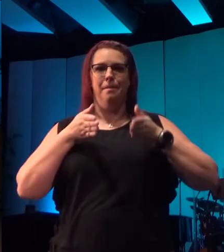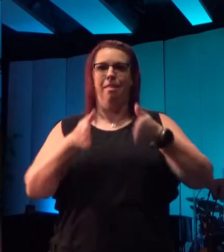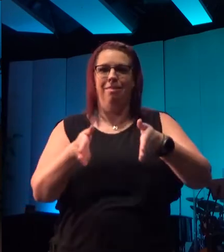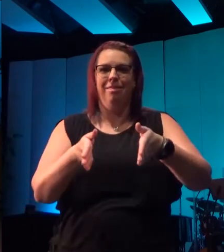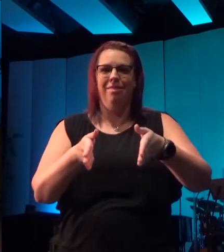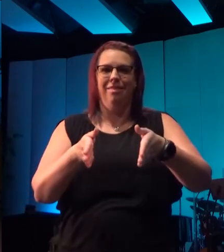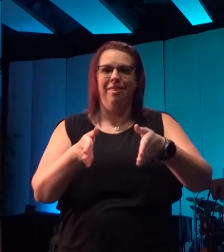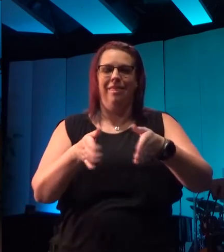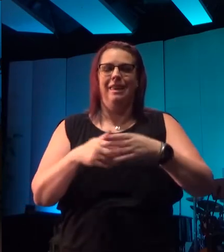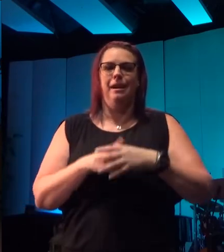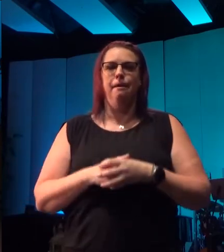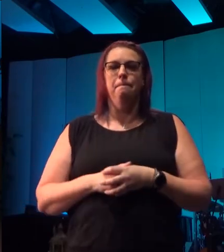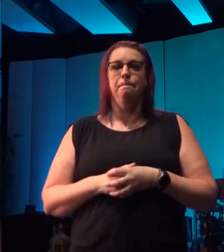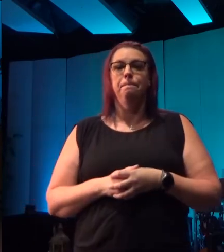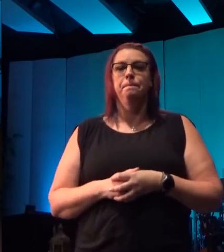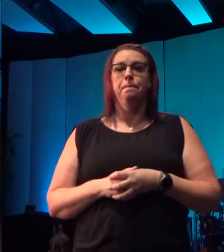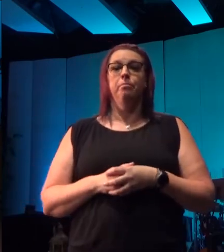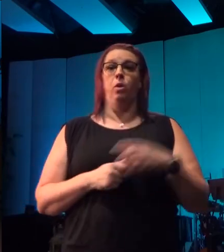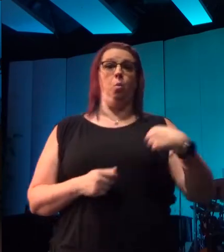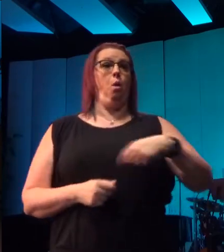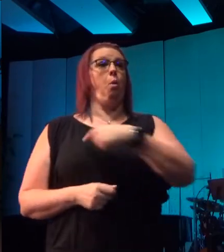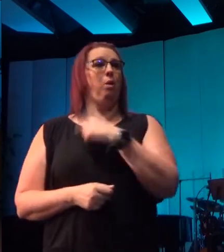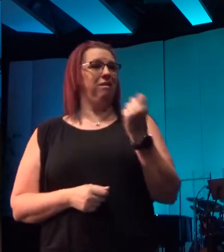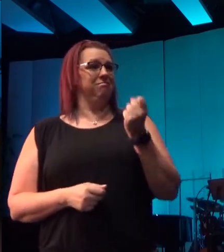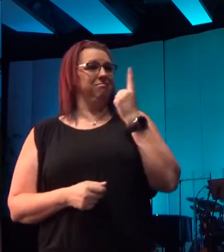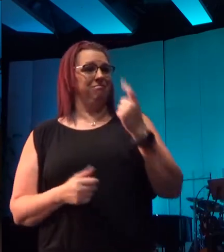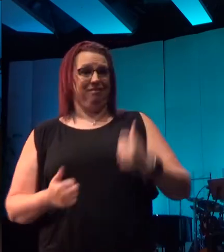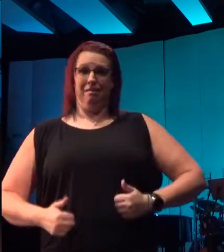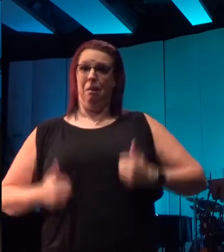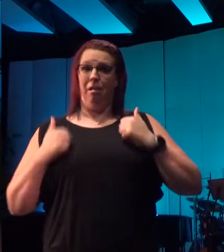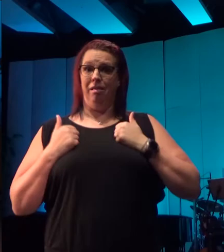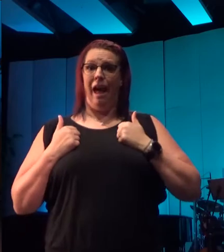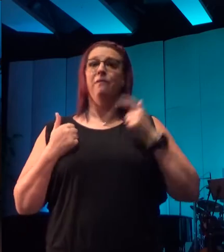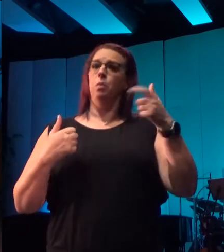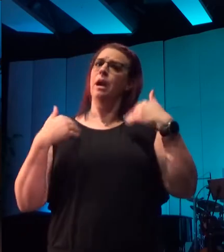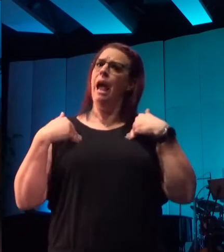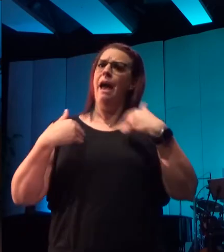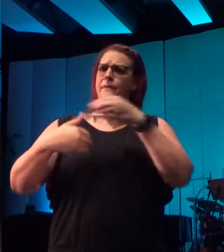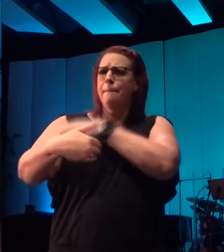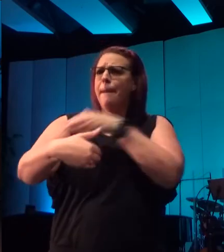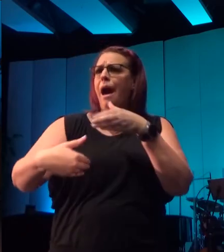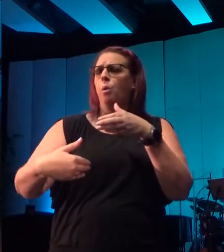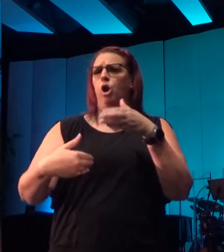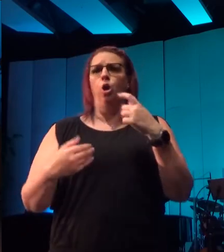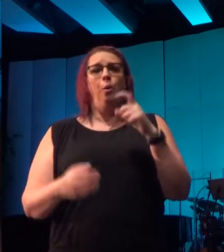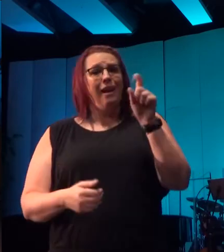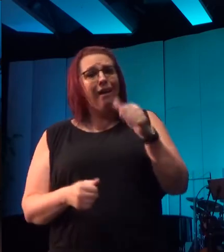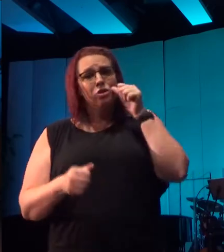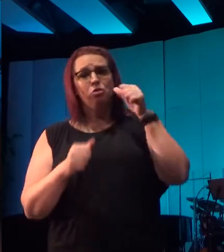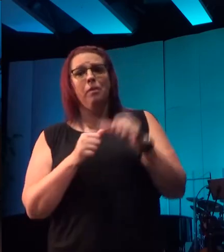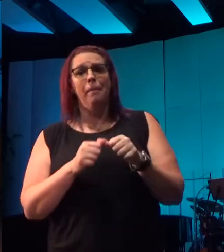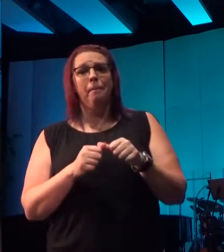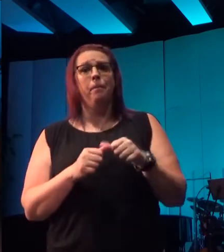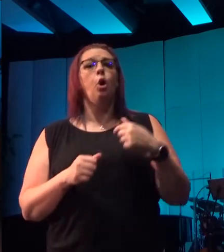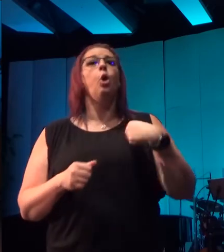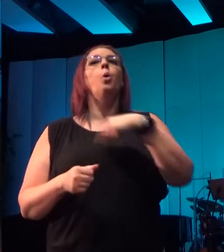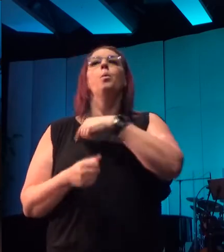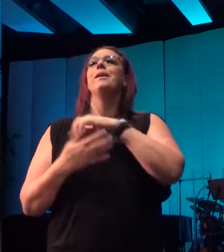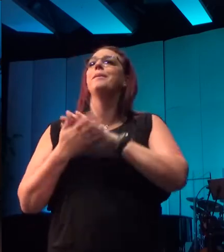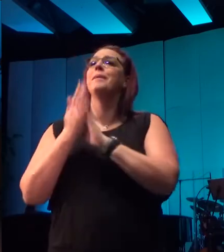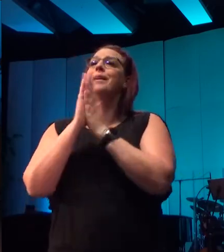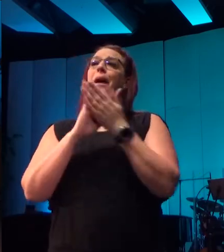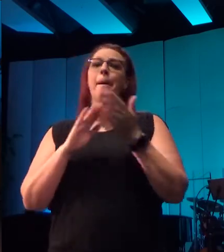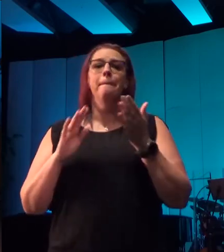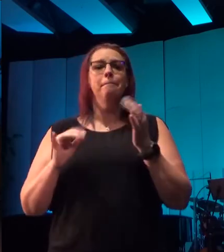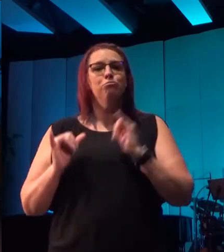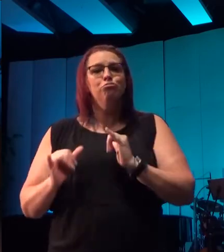The pretense we make of life. There's power from time to time in remembering that when we become childlike